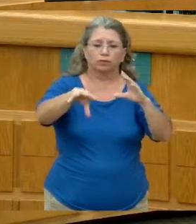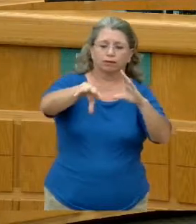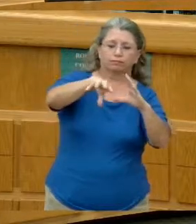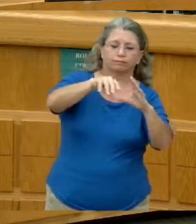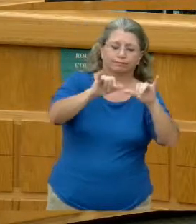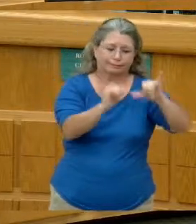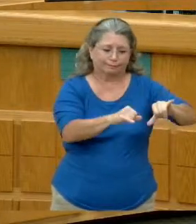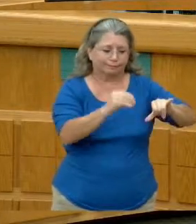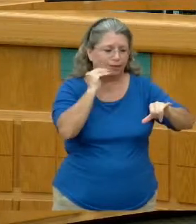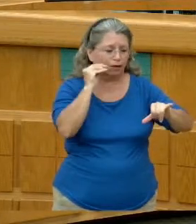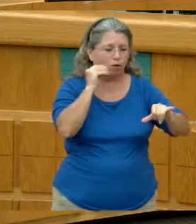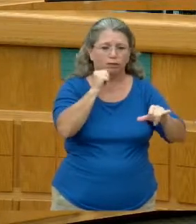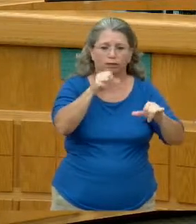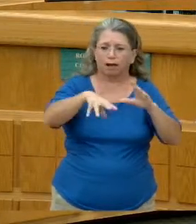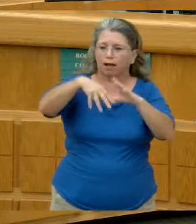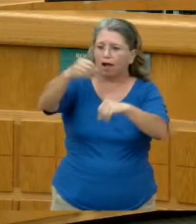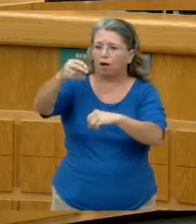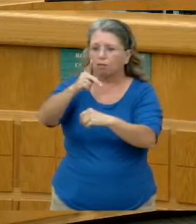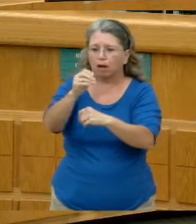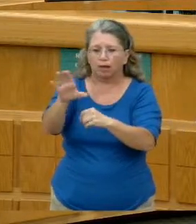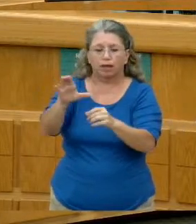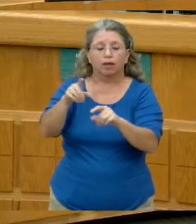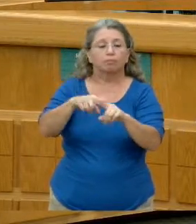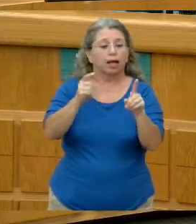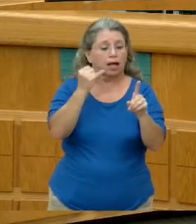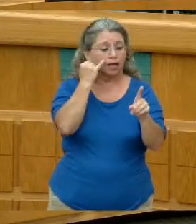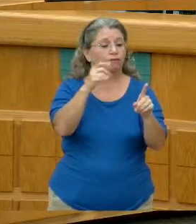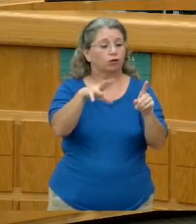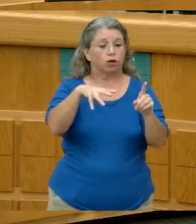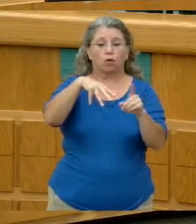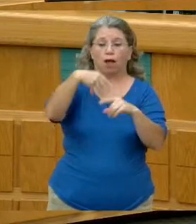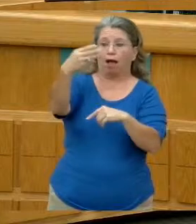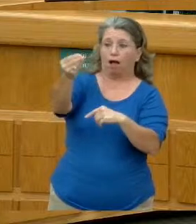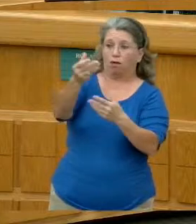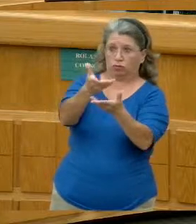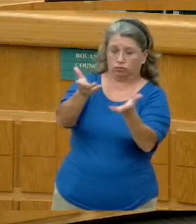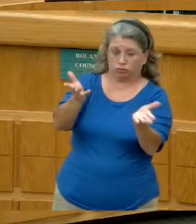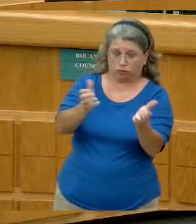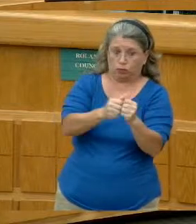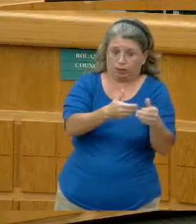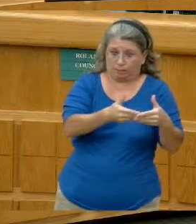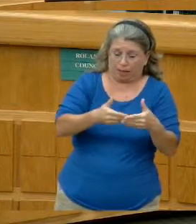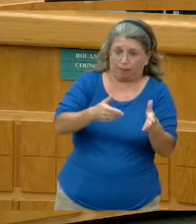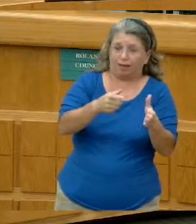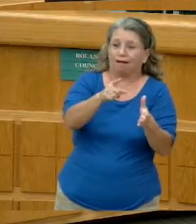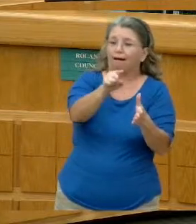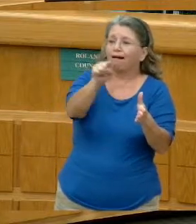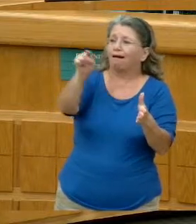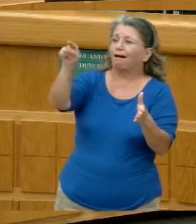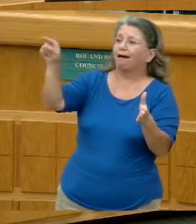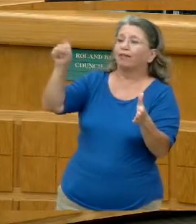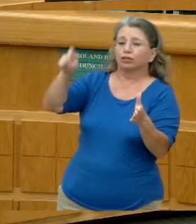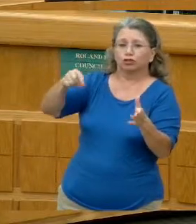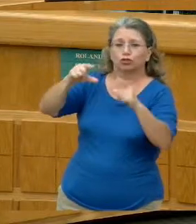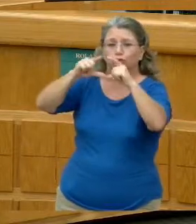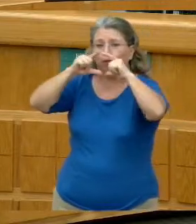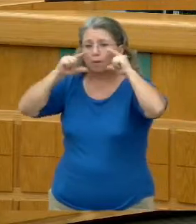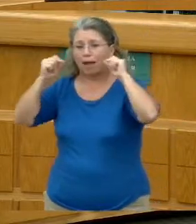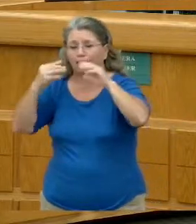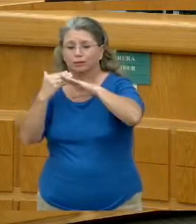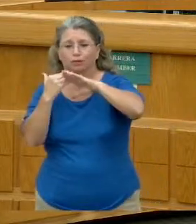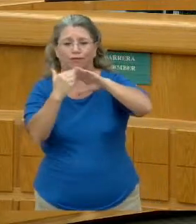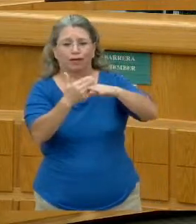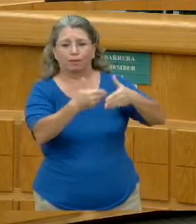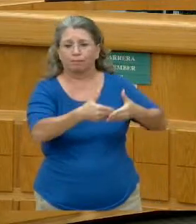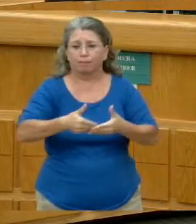you do have to go out, everyone in the community should be wearing a mask to protect these little ones from getting sick. Remember,